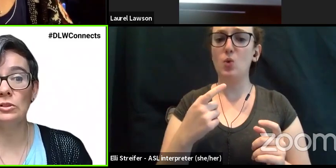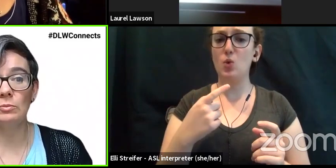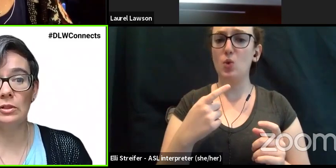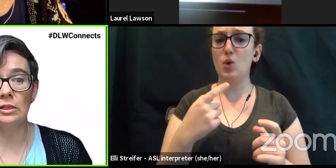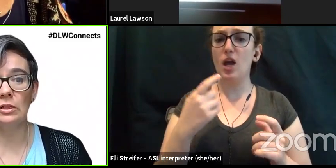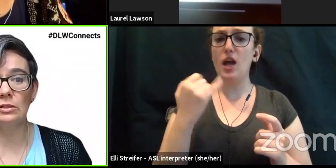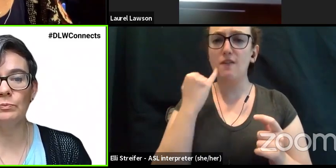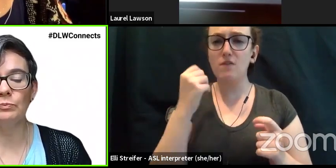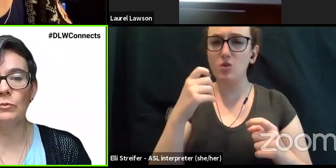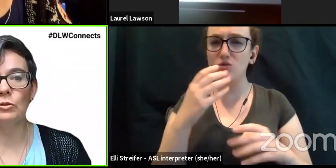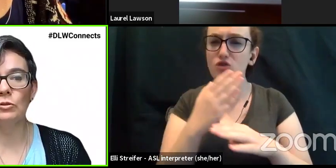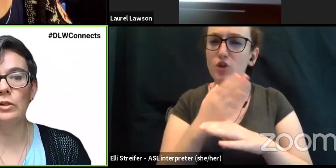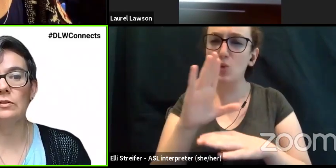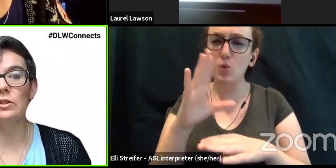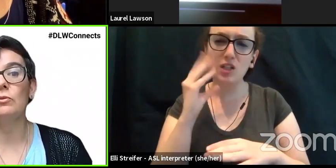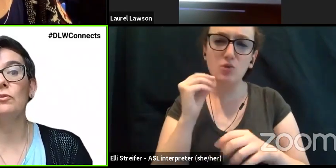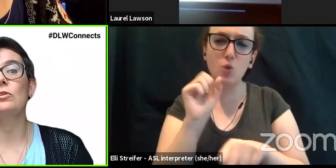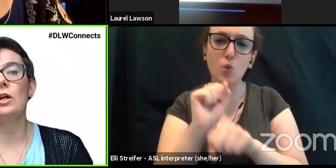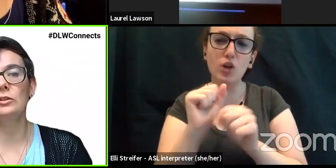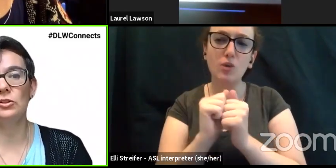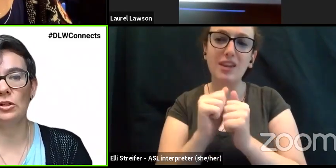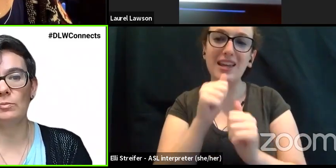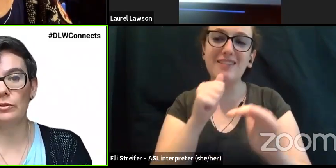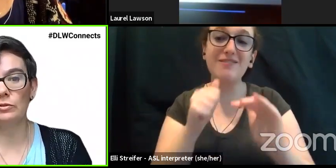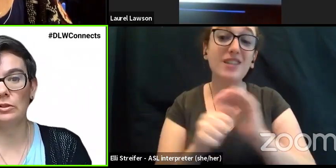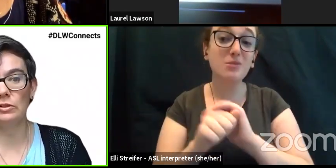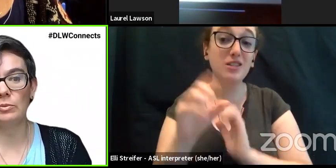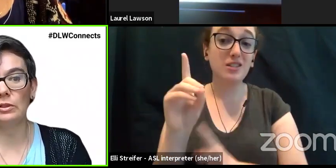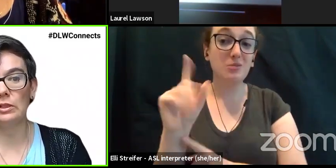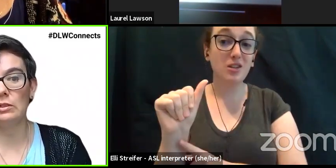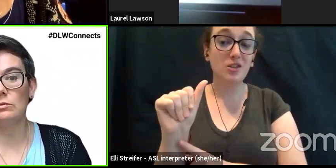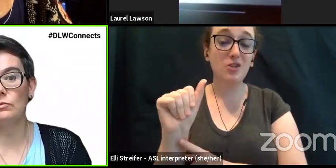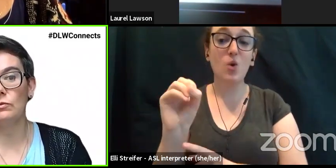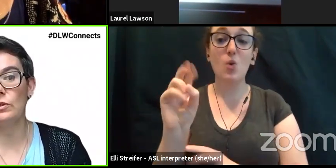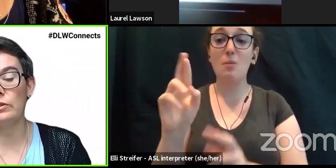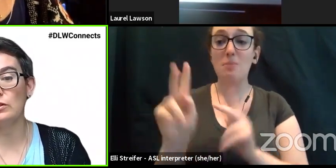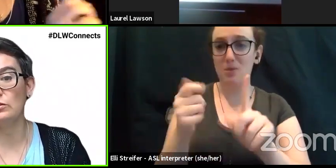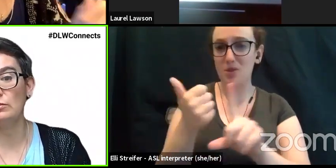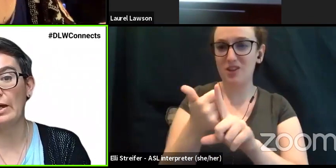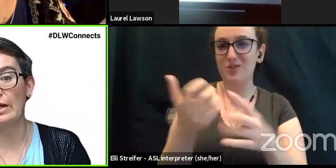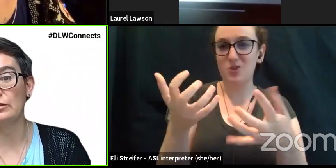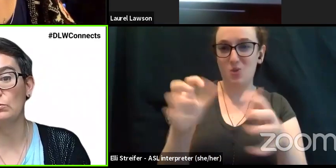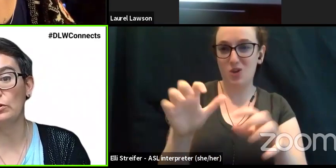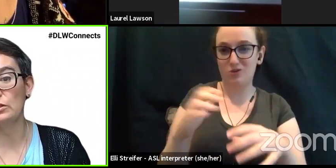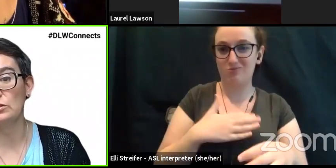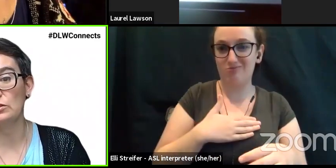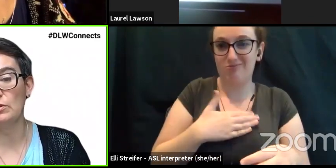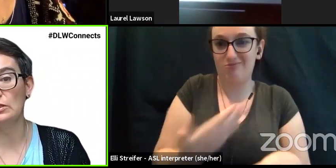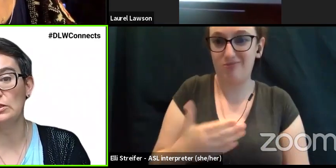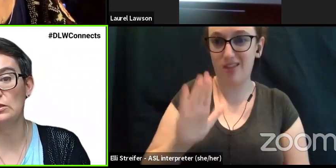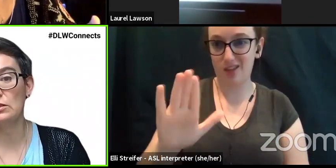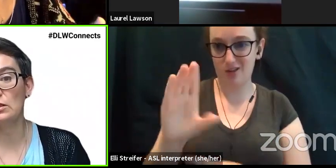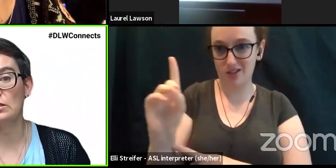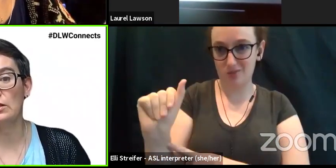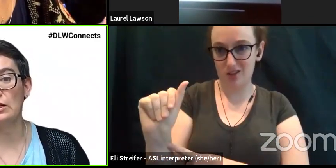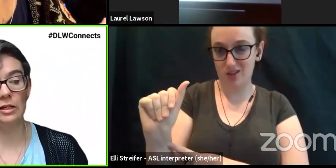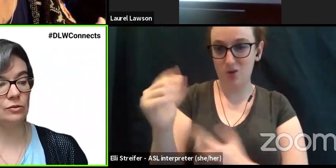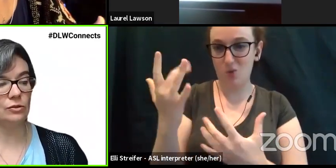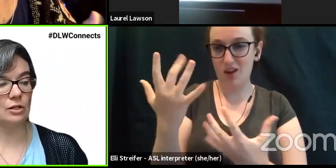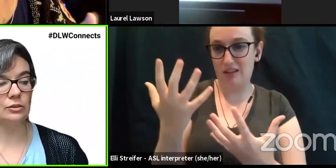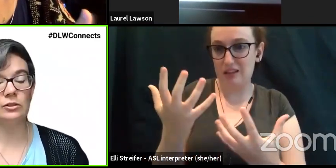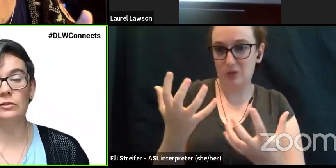invisible disabilities or creatives that prefer not to share about their disability for fear that it could impact their work experiences.